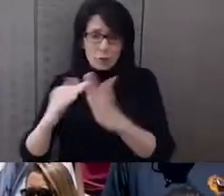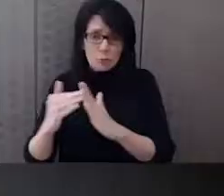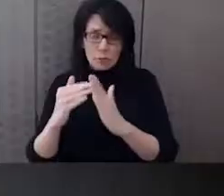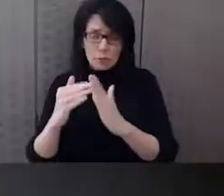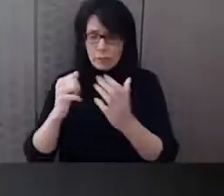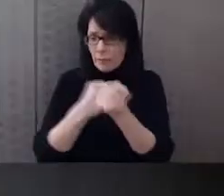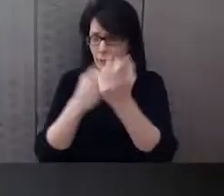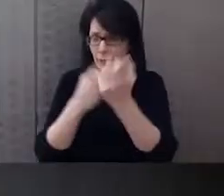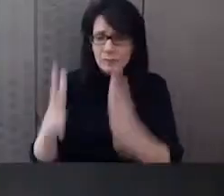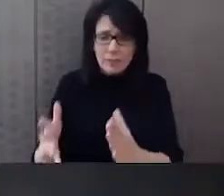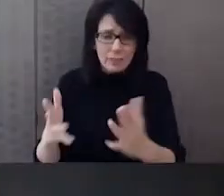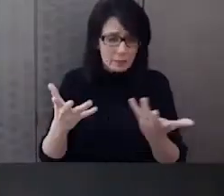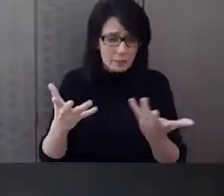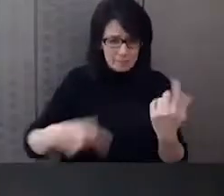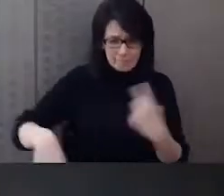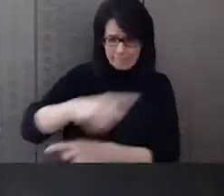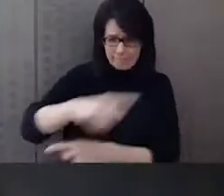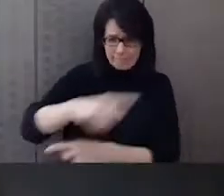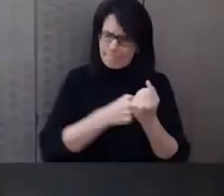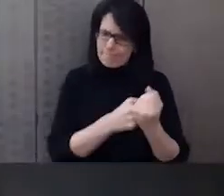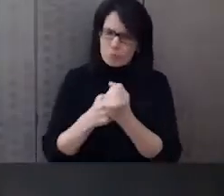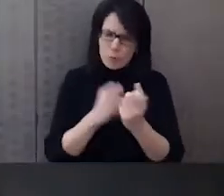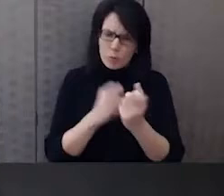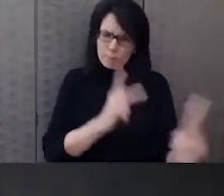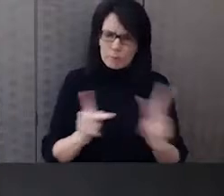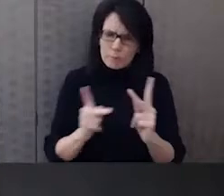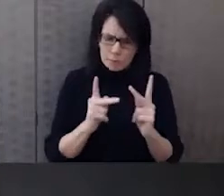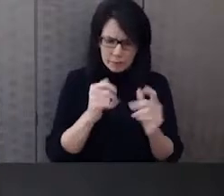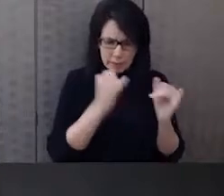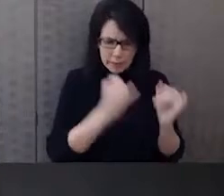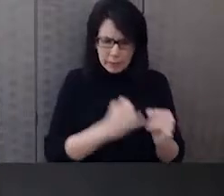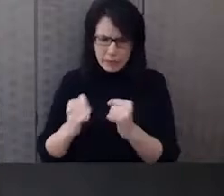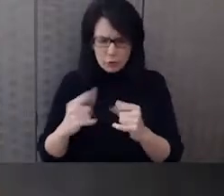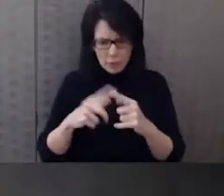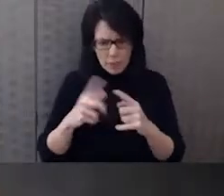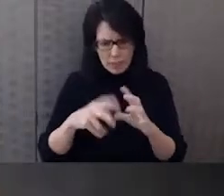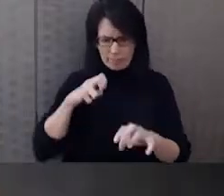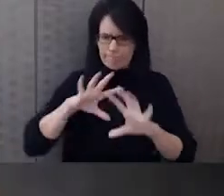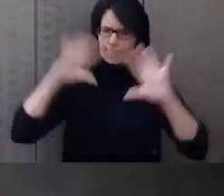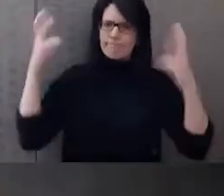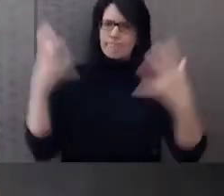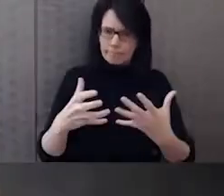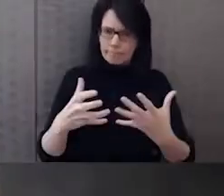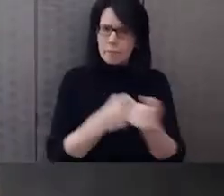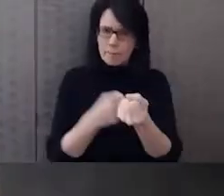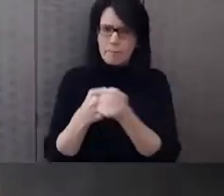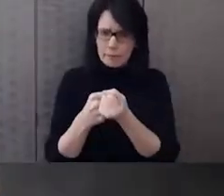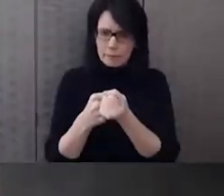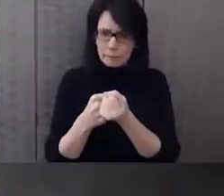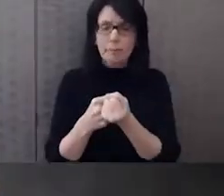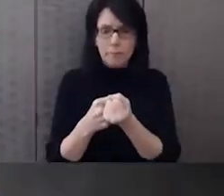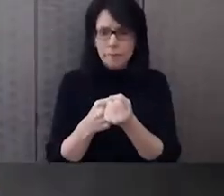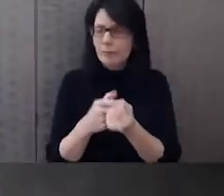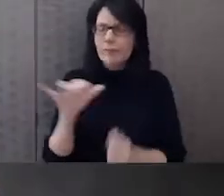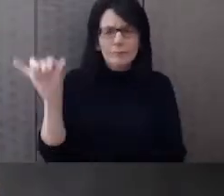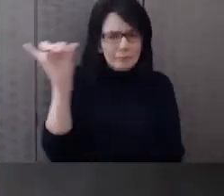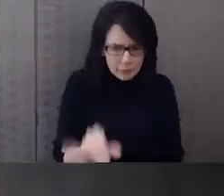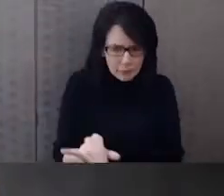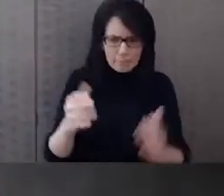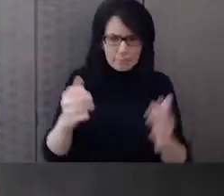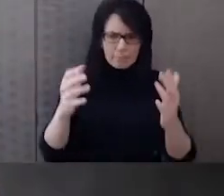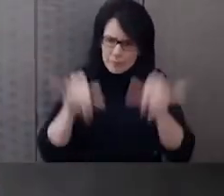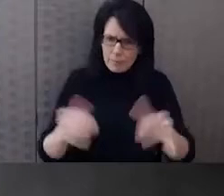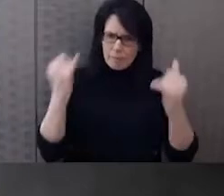and advocates to support individual campaigns and greater campaigns. think in many ways it's been incredibly